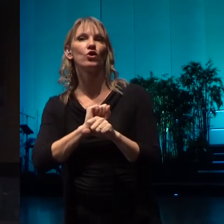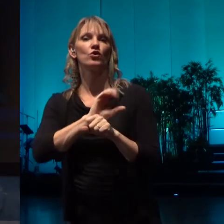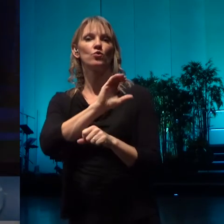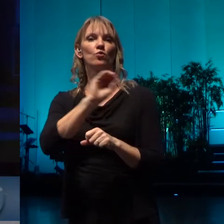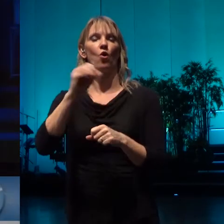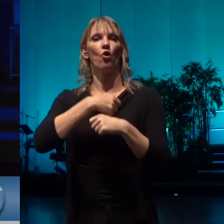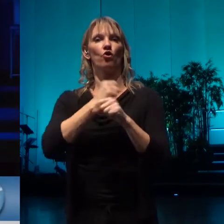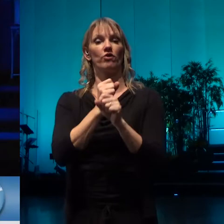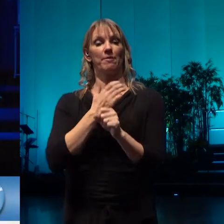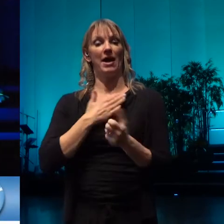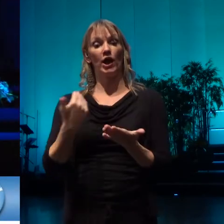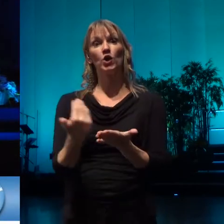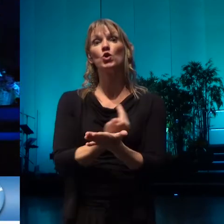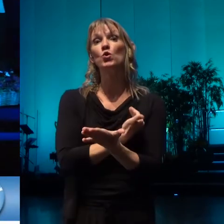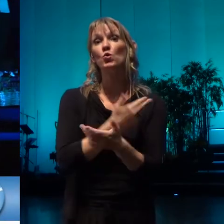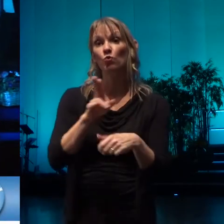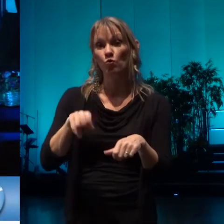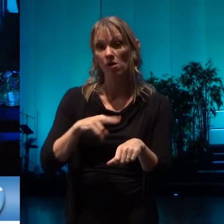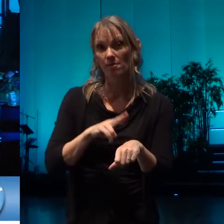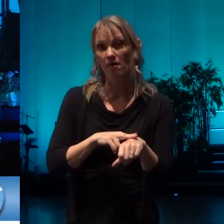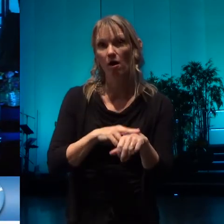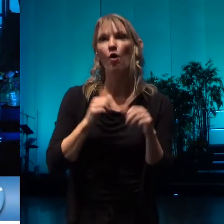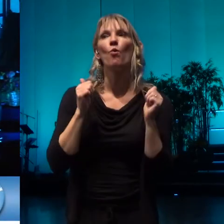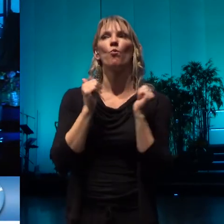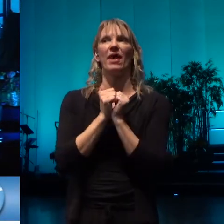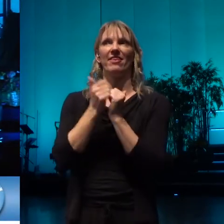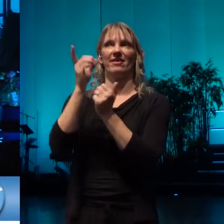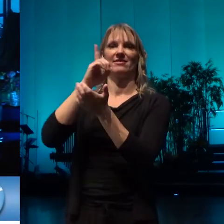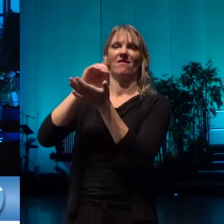co-create my new normal with the divine.